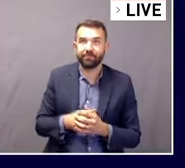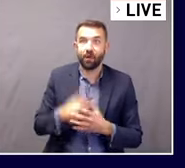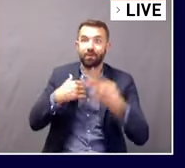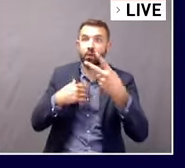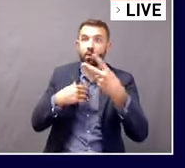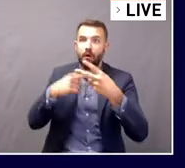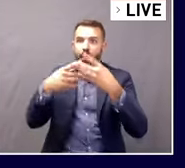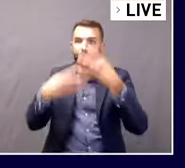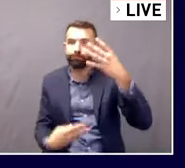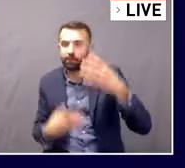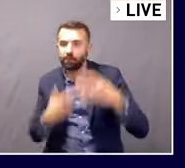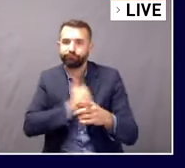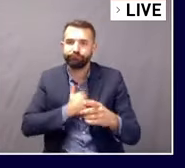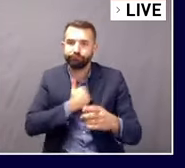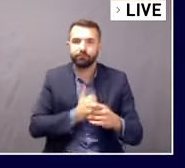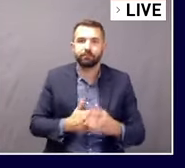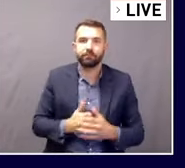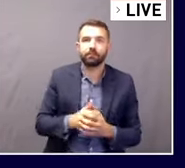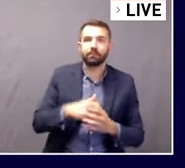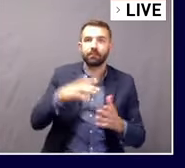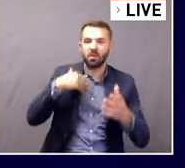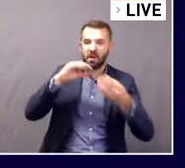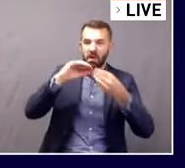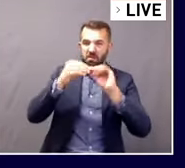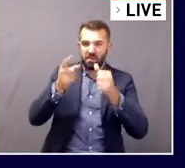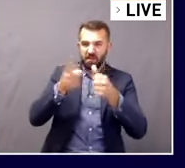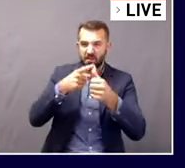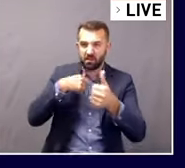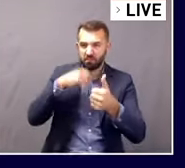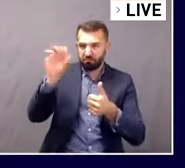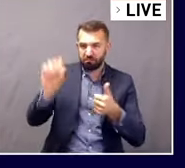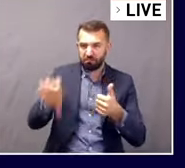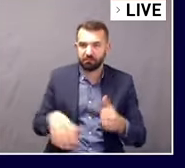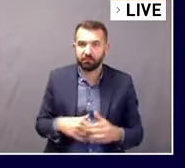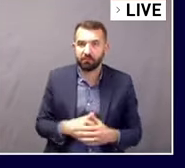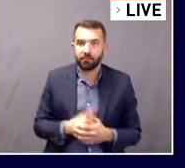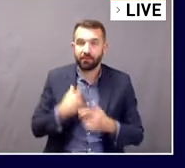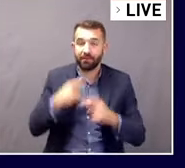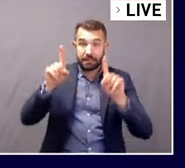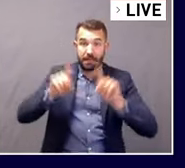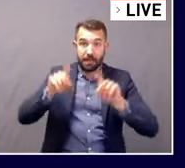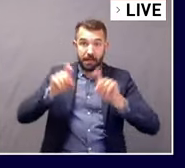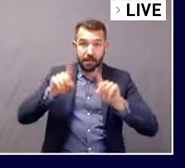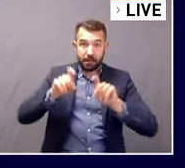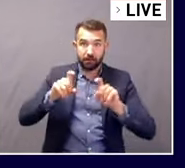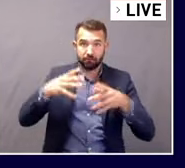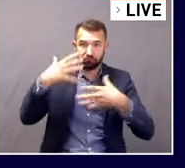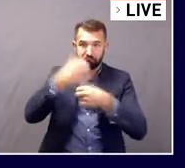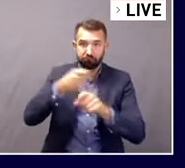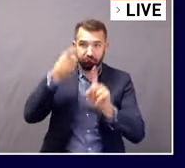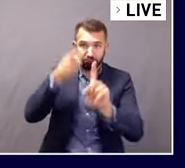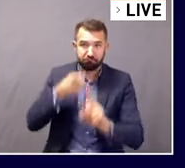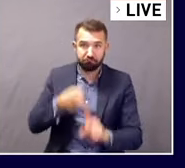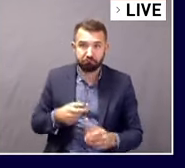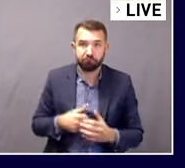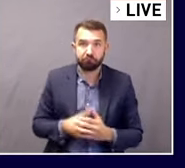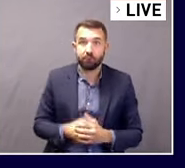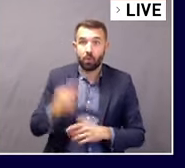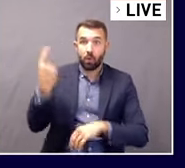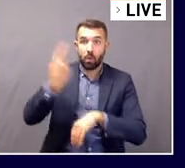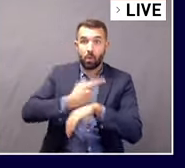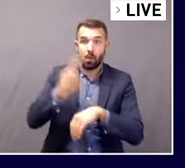all right. We'll start with the numbers first. So to recap on testing, the one-day positivity rate in Maine